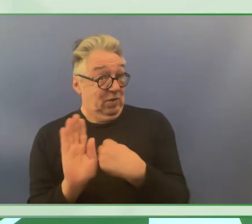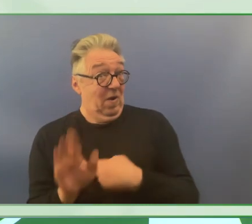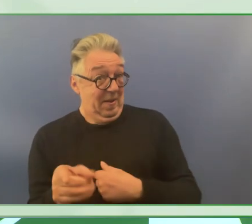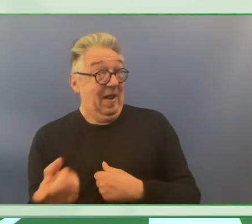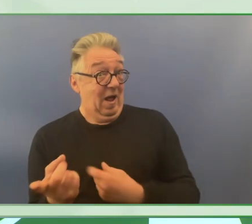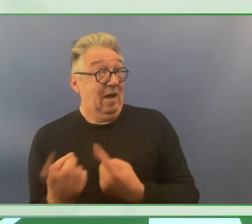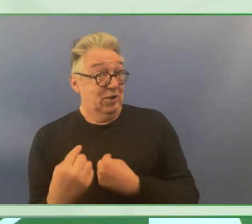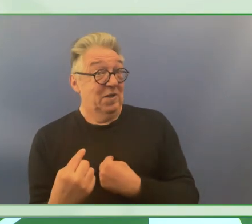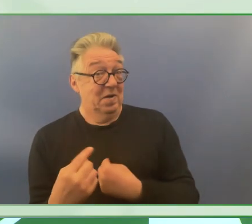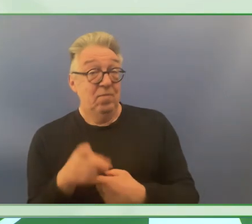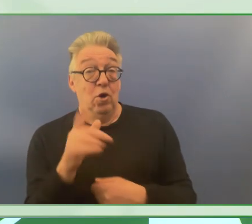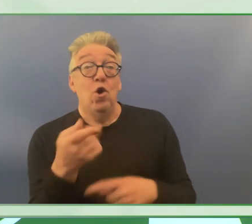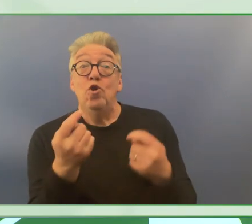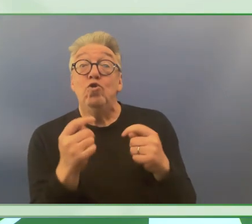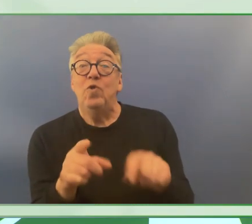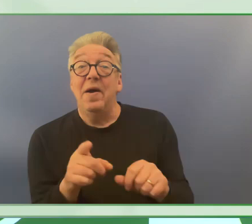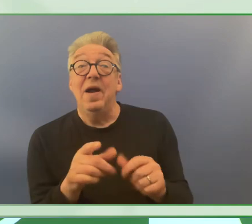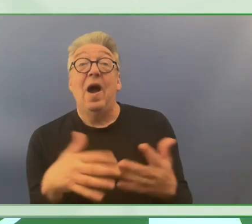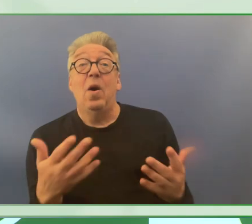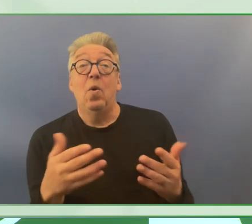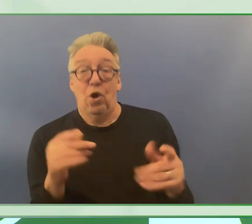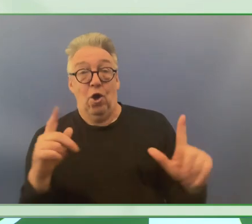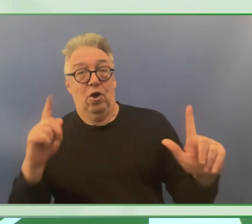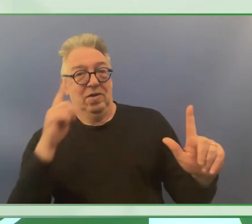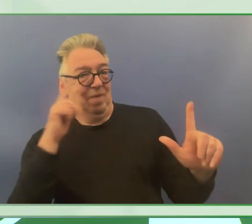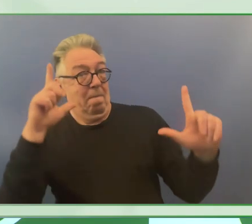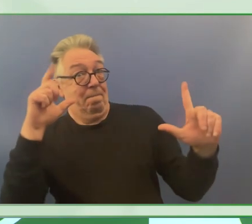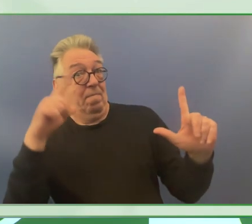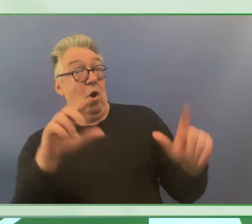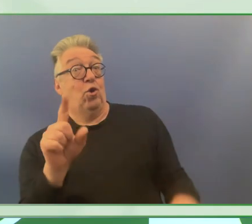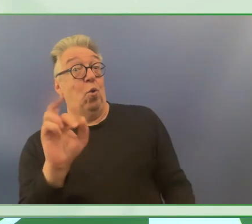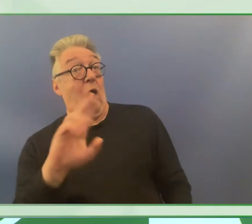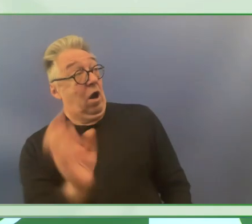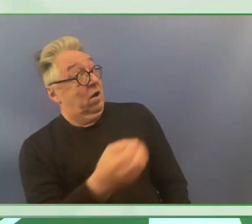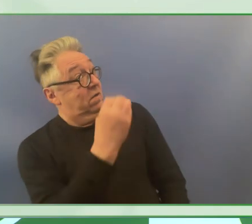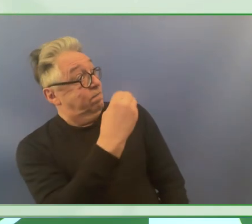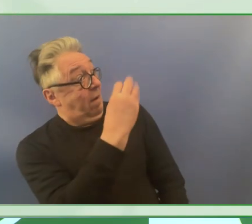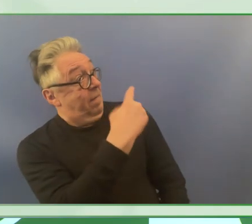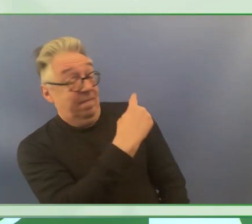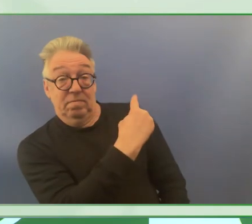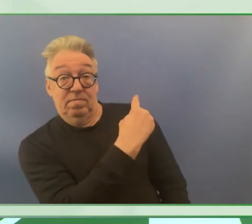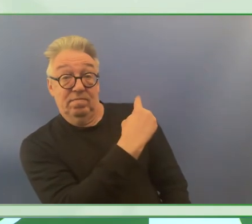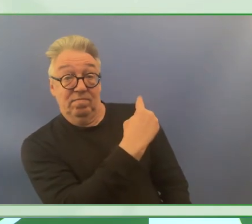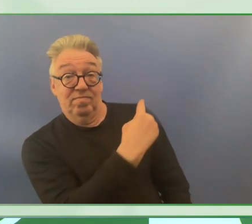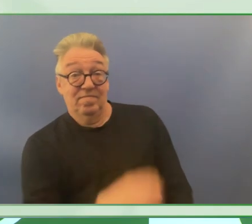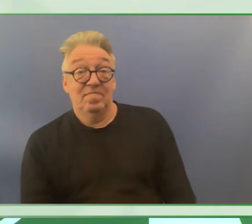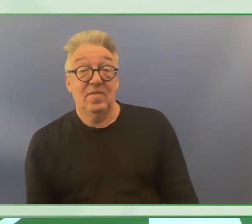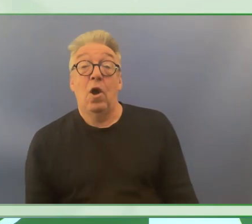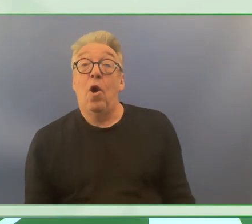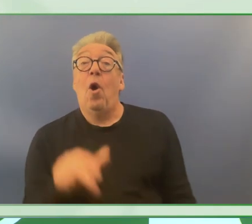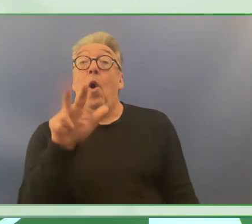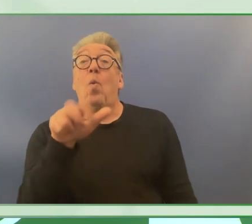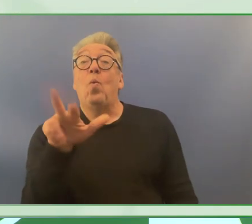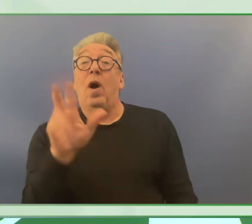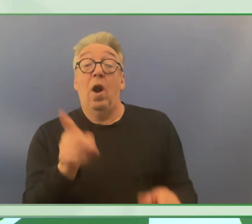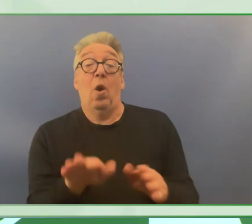can try it by scanning this QR code, which is there on the slide, with your mobile phone. Then the WhatsApp will open. Or you can